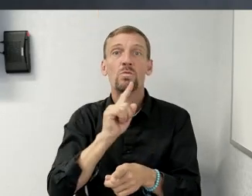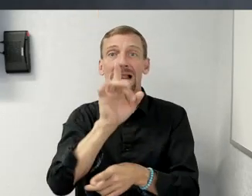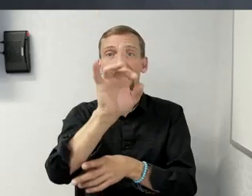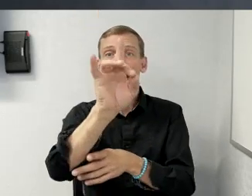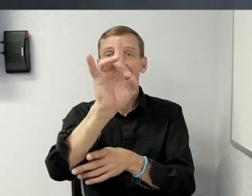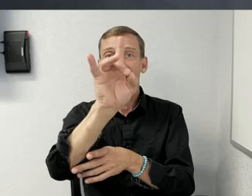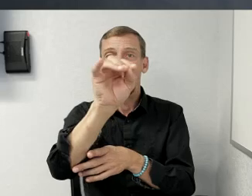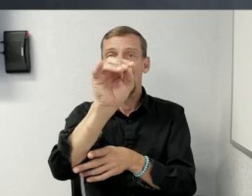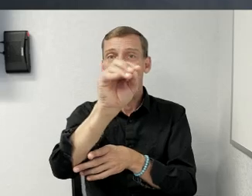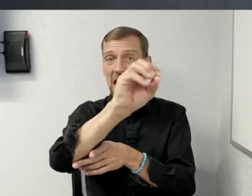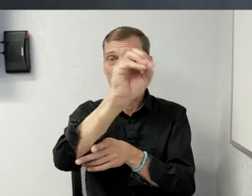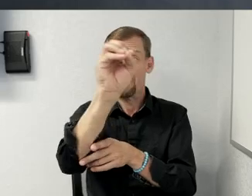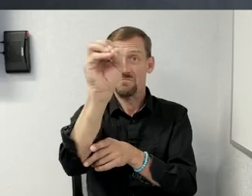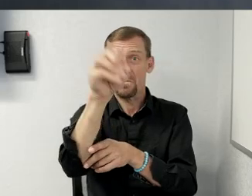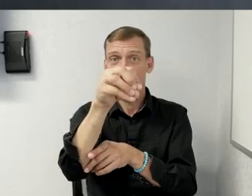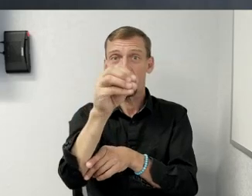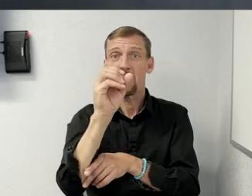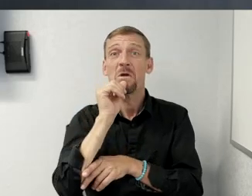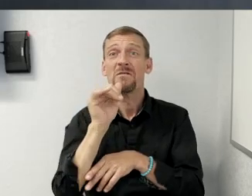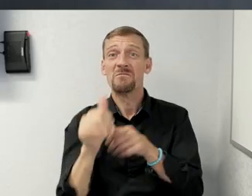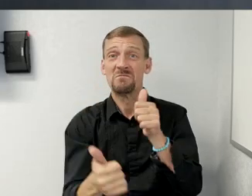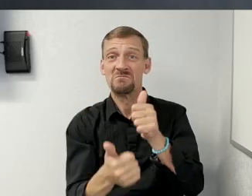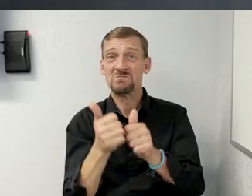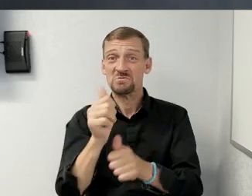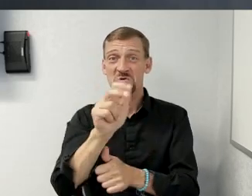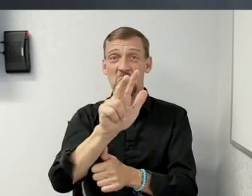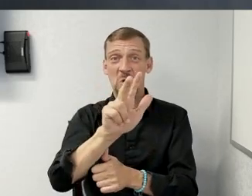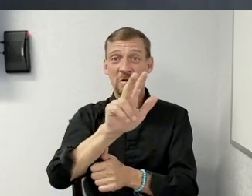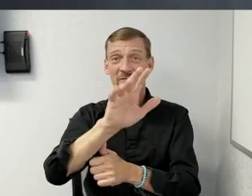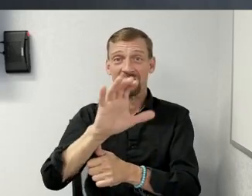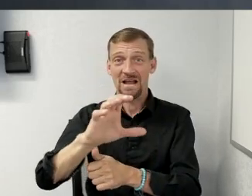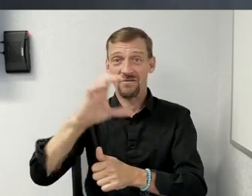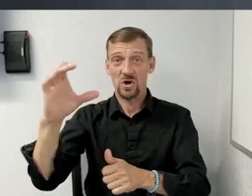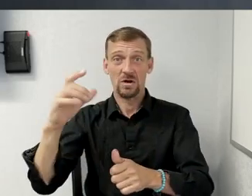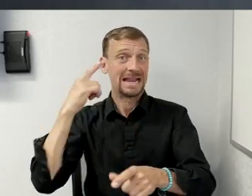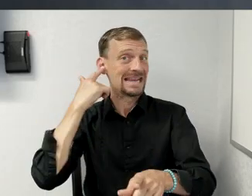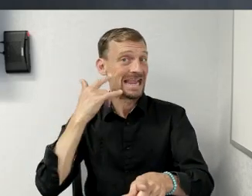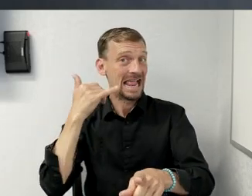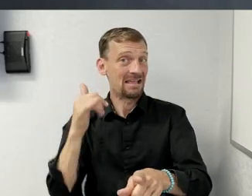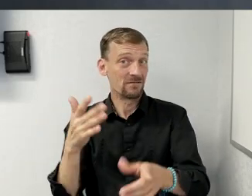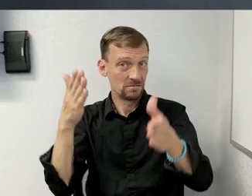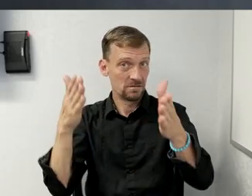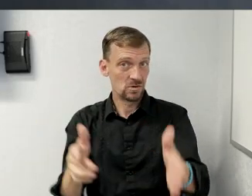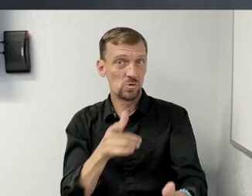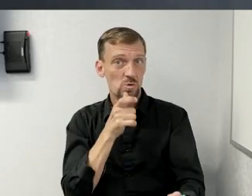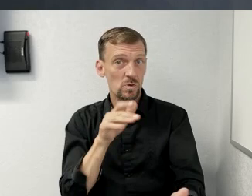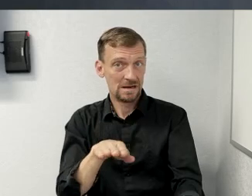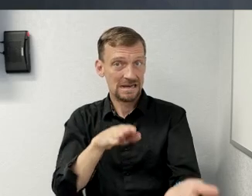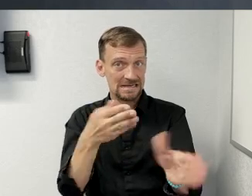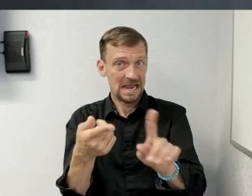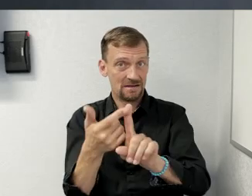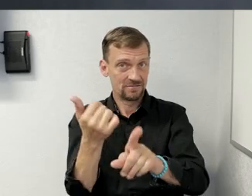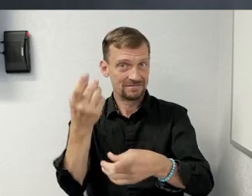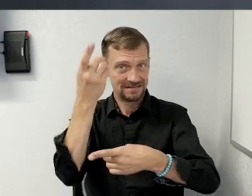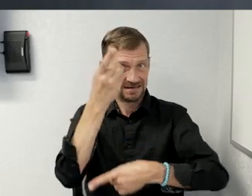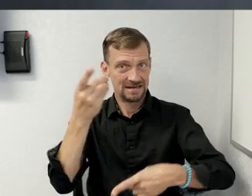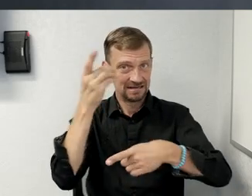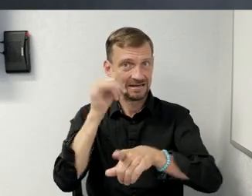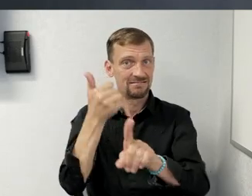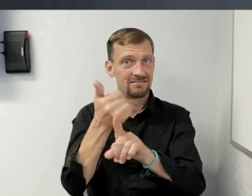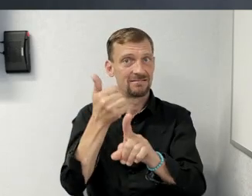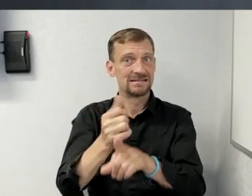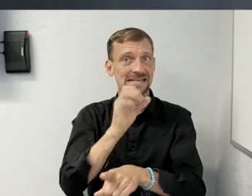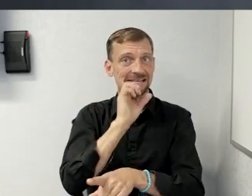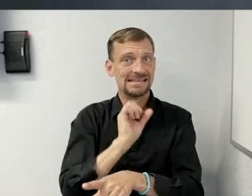80% of the almost 3,500 Californians that have died of the disease were